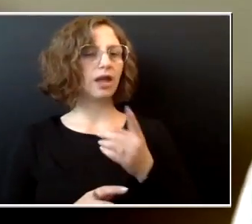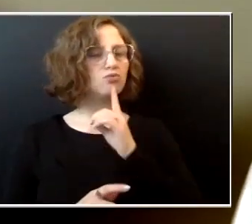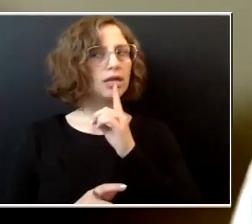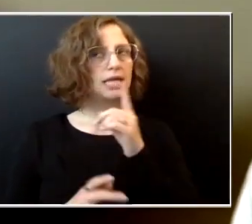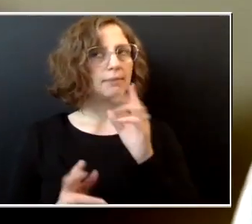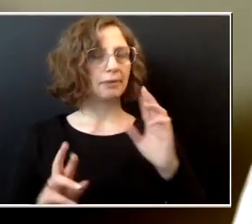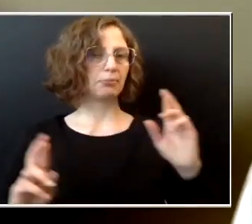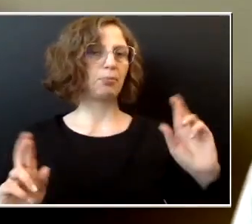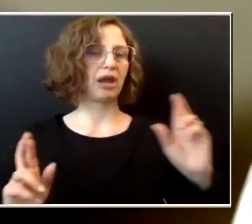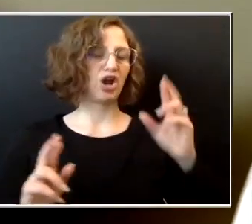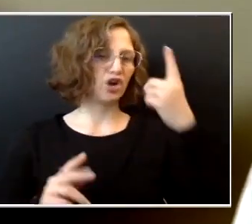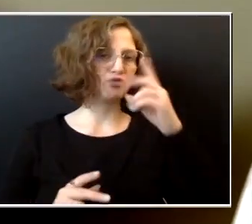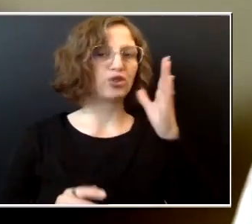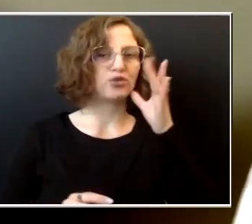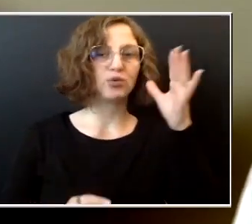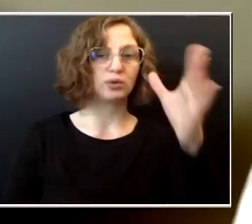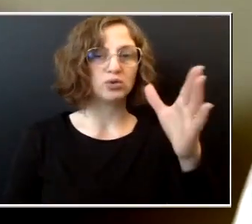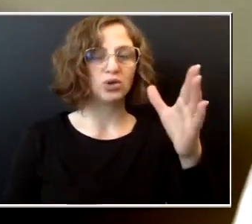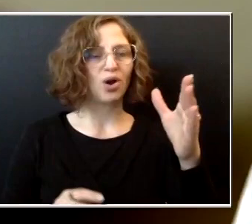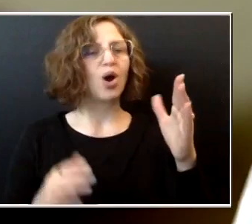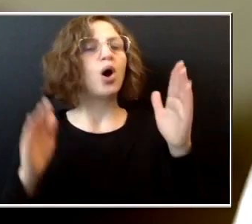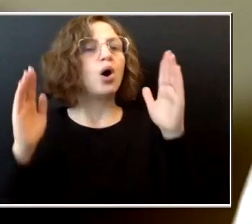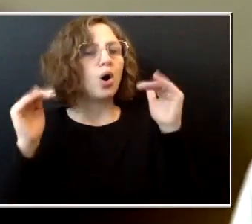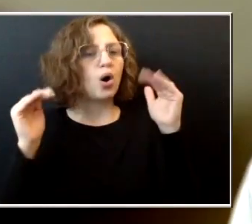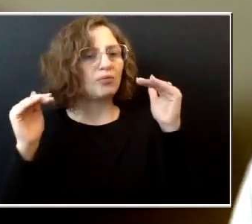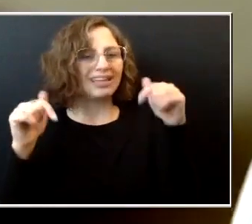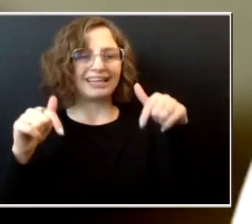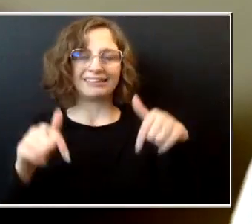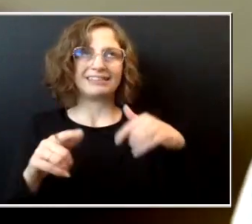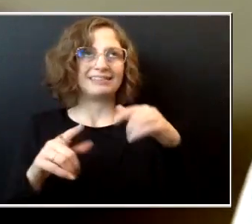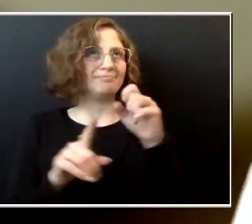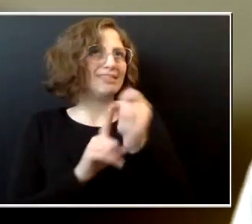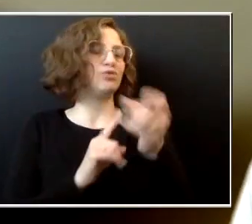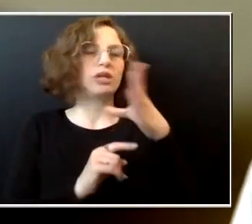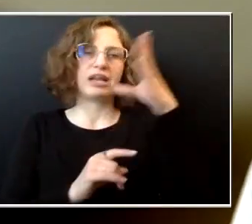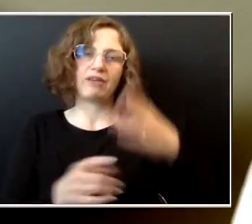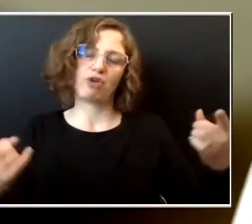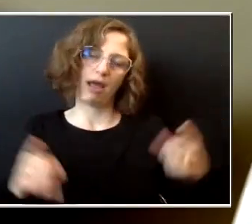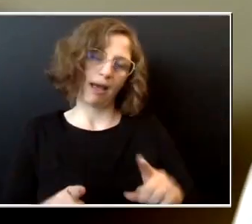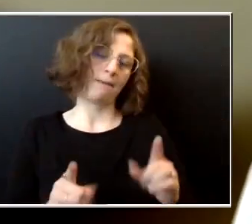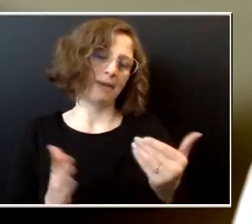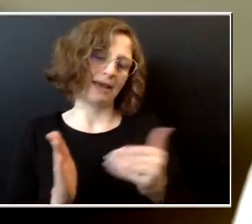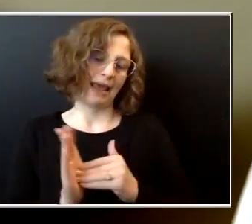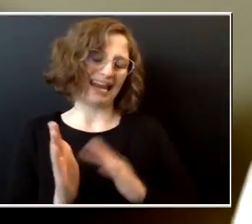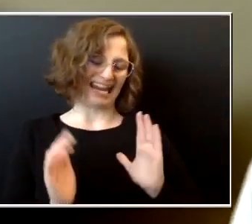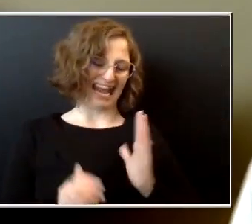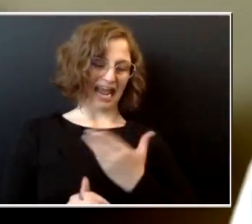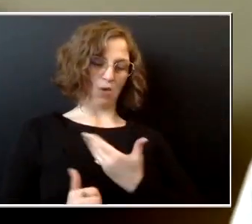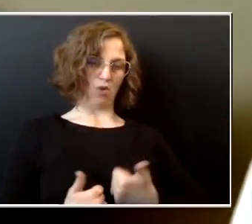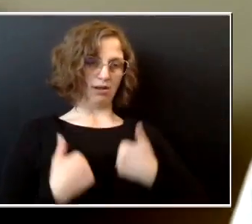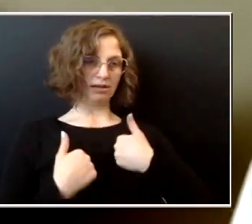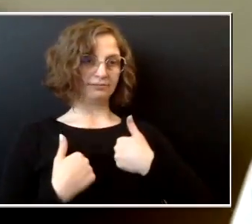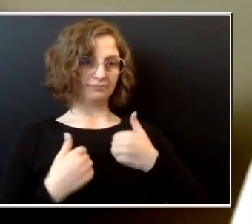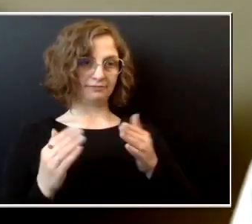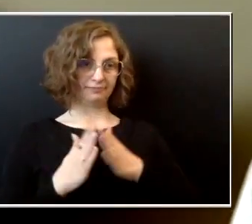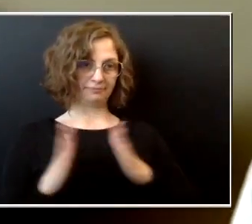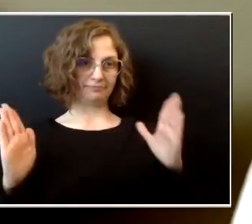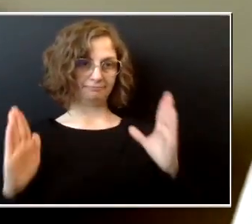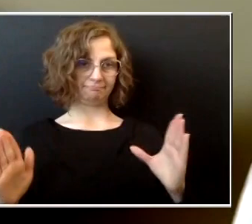future. Hopefully this thing will never happen again in our lifetimes, but we just understand that we are in a chronic battle,